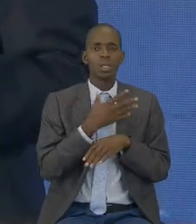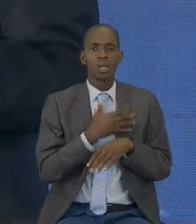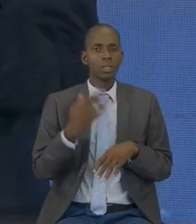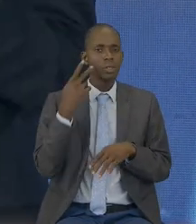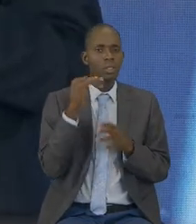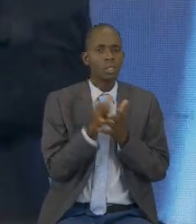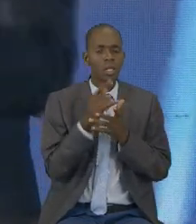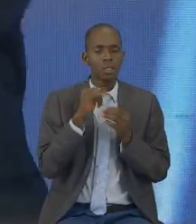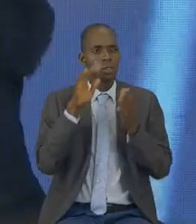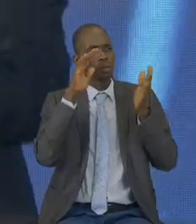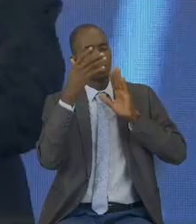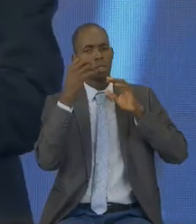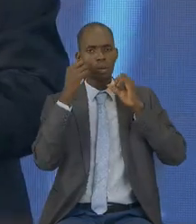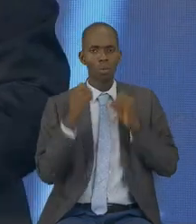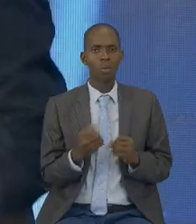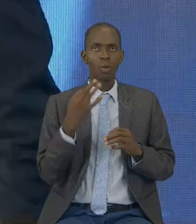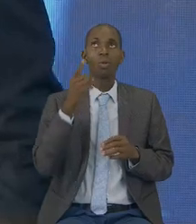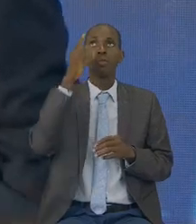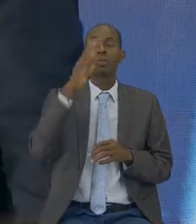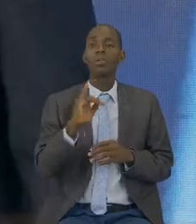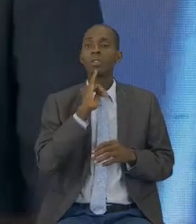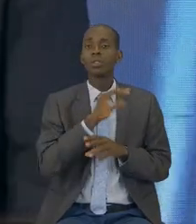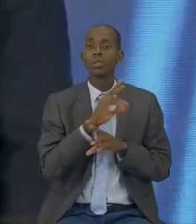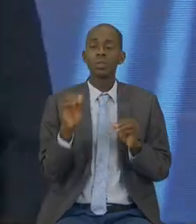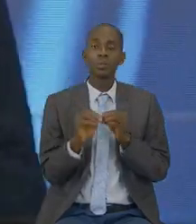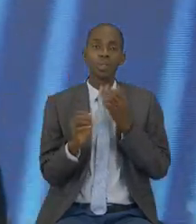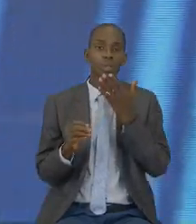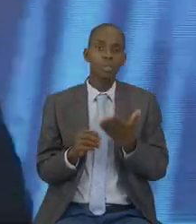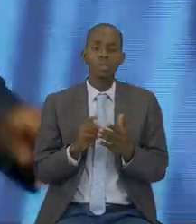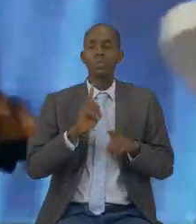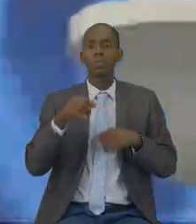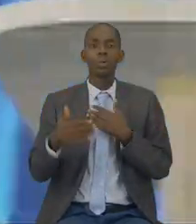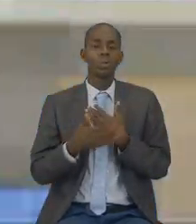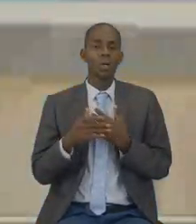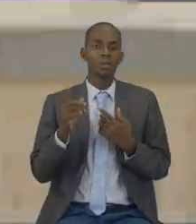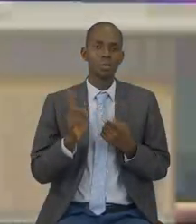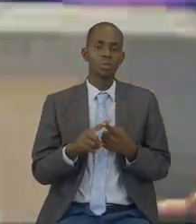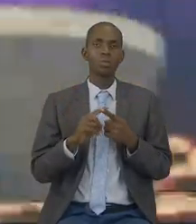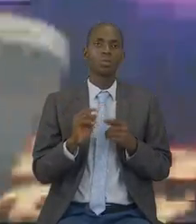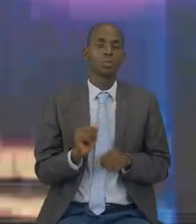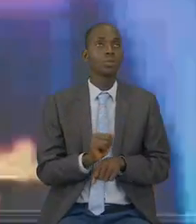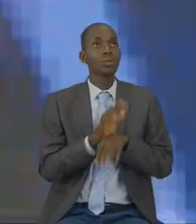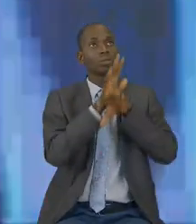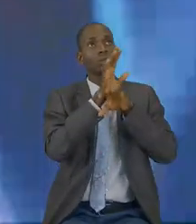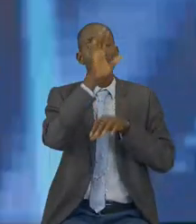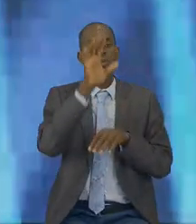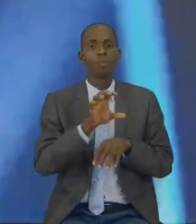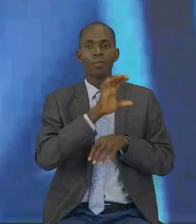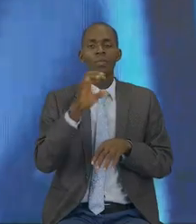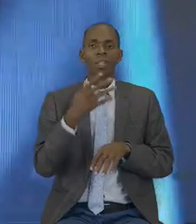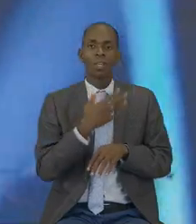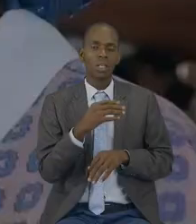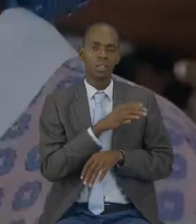unction that is fresh, is no more there, we go back to Calvary, and Calvary and Christ